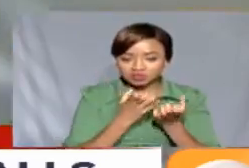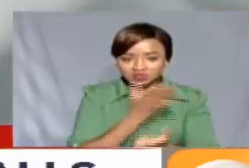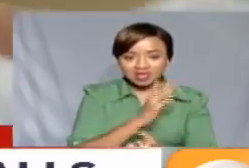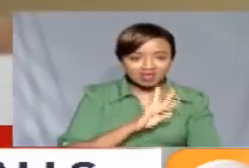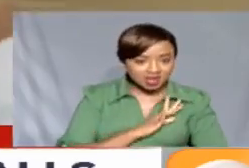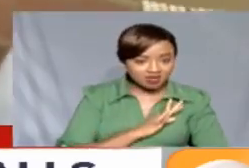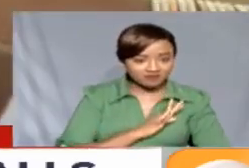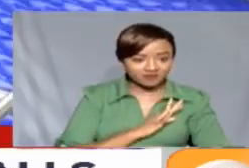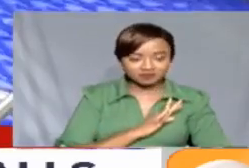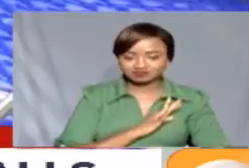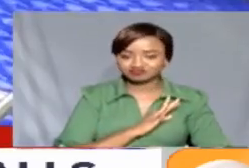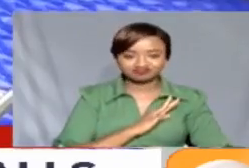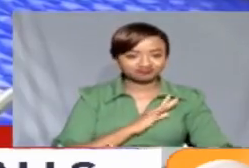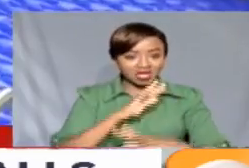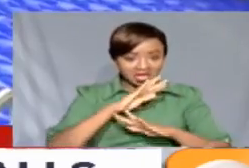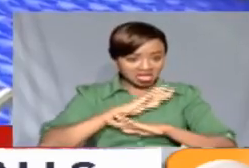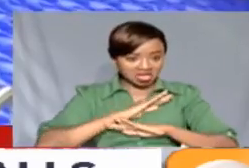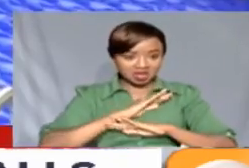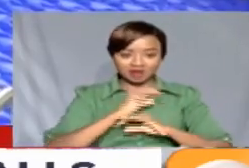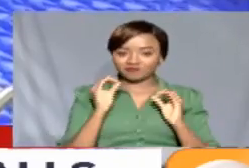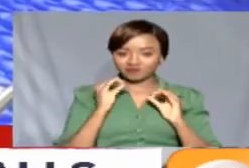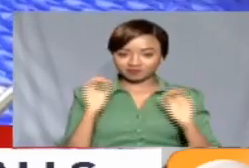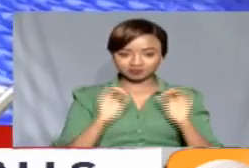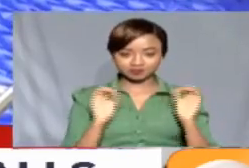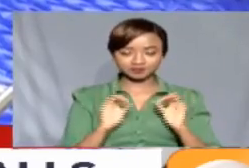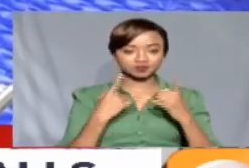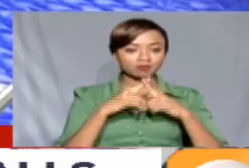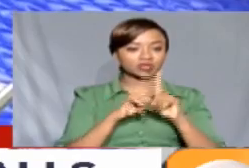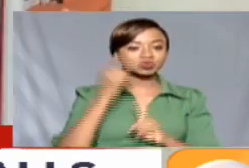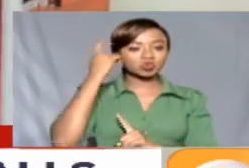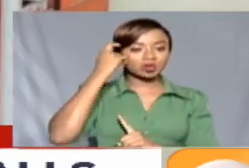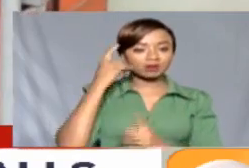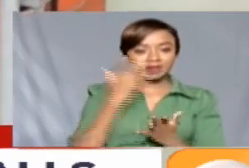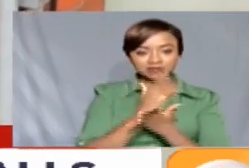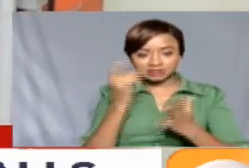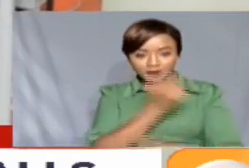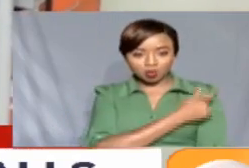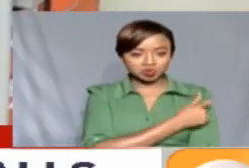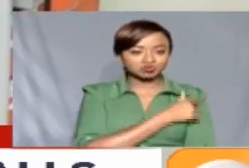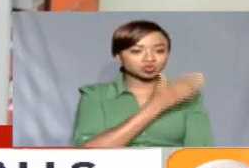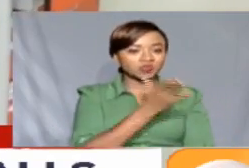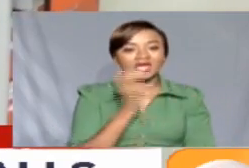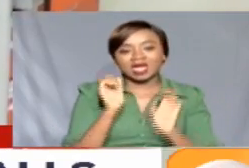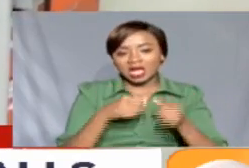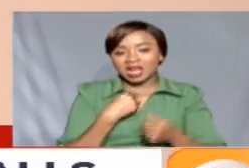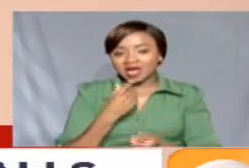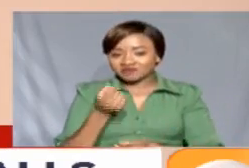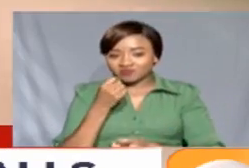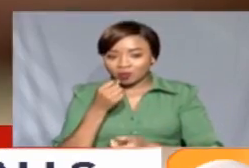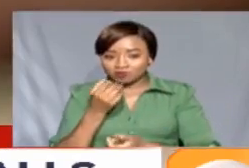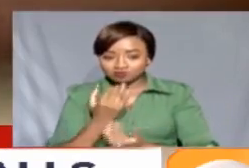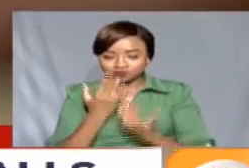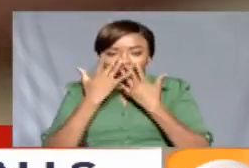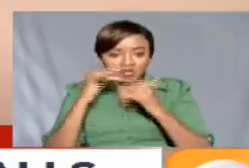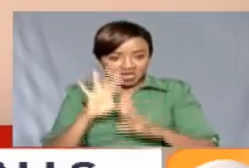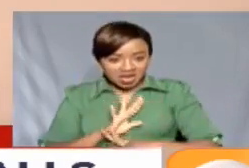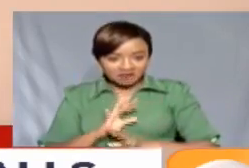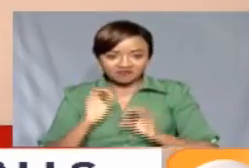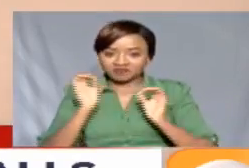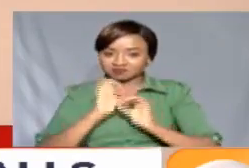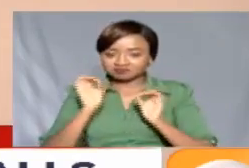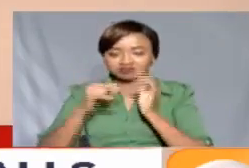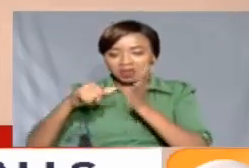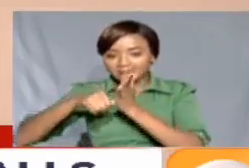the frontline battle. There is a fear that some hospitals could run out of oxygen supply and ventilators should Kenya's